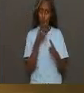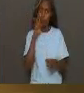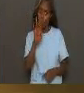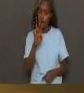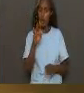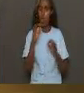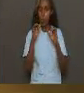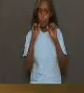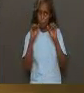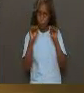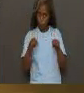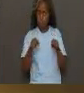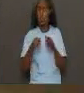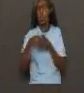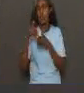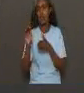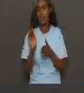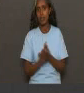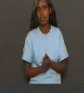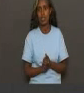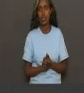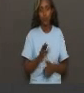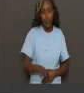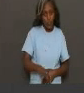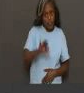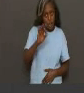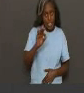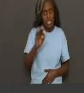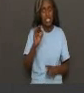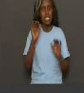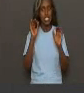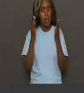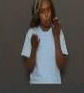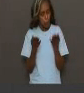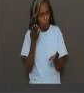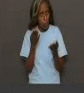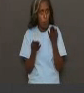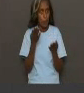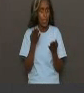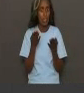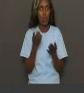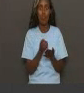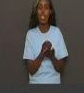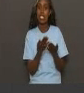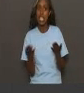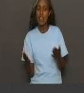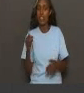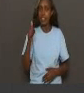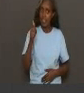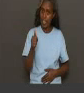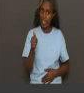possible outcomes. To find the probability of the event